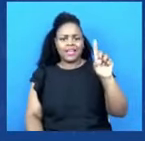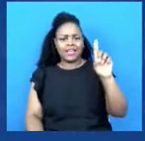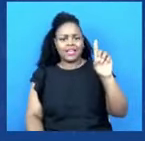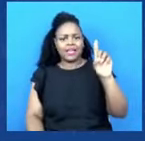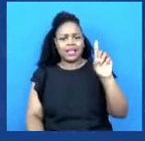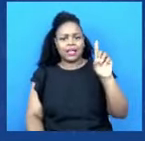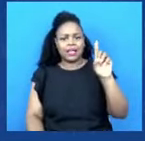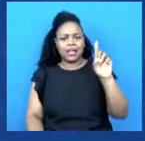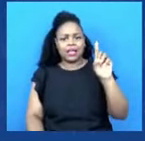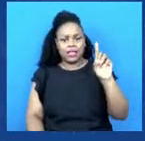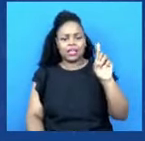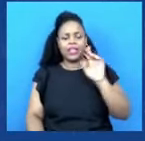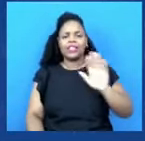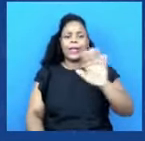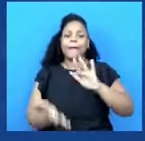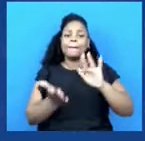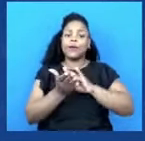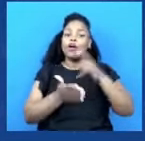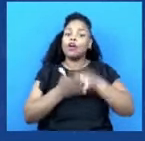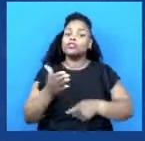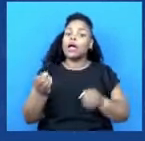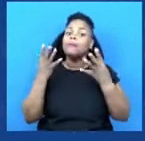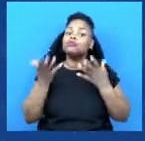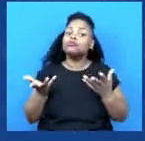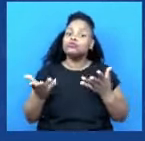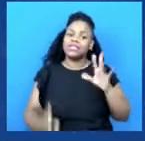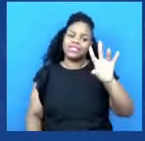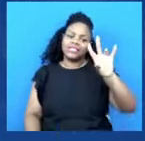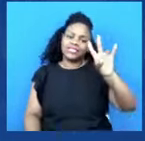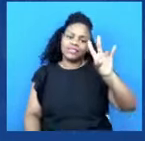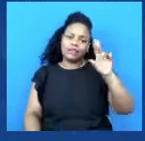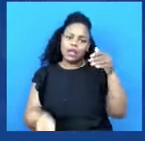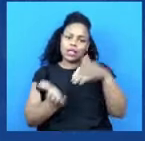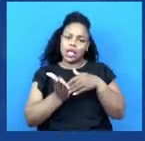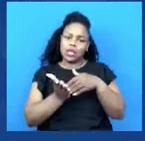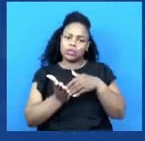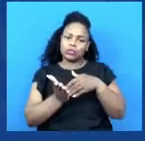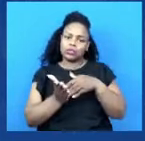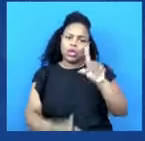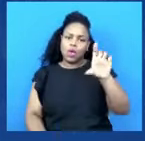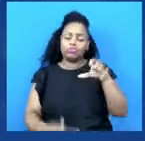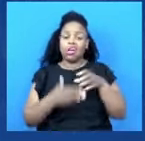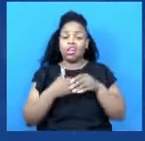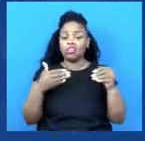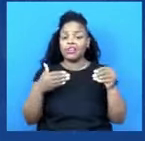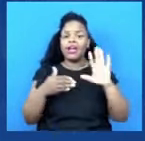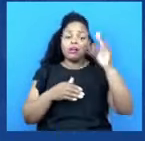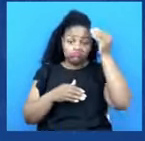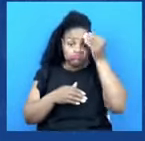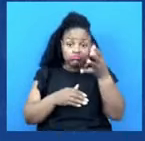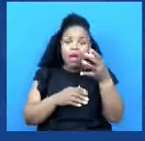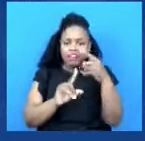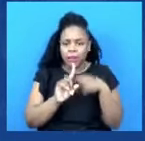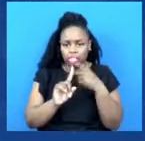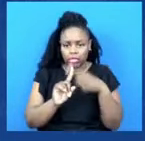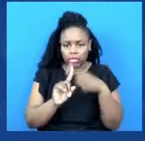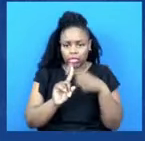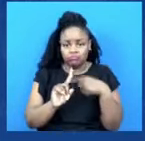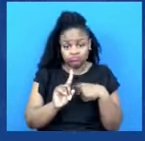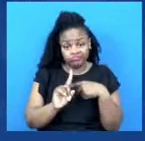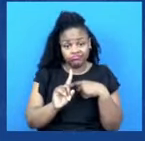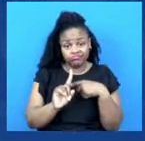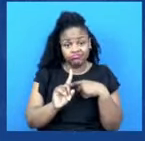$7,100 per month. The price has gone up 1,000% over the last 20 years